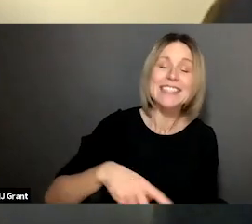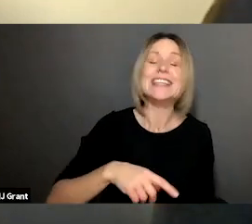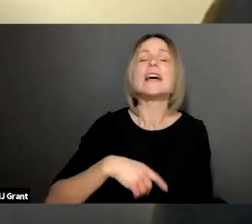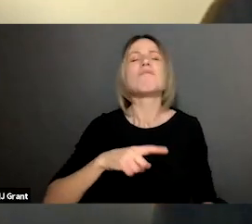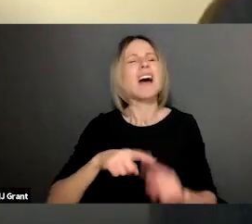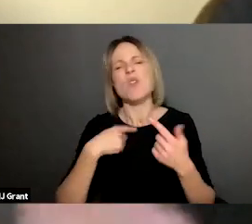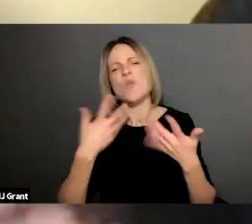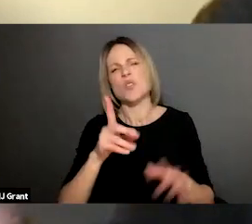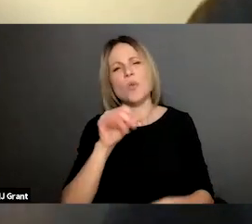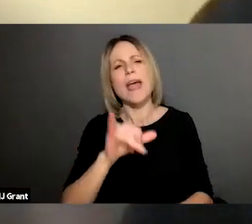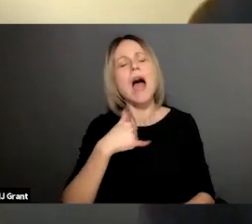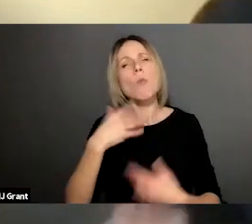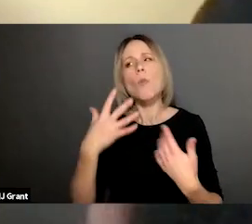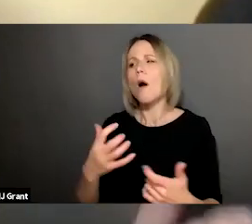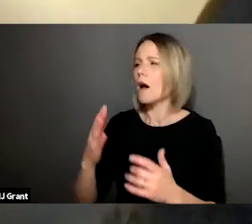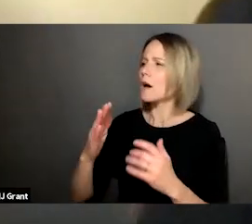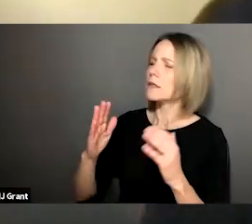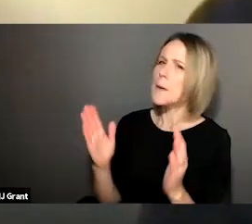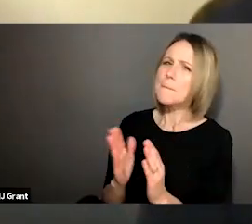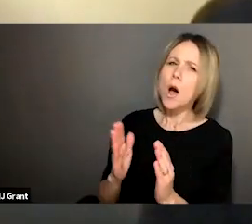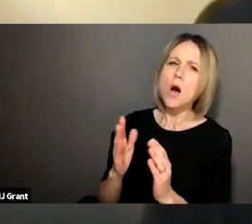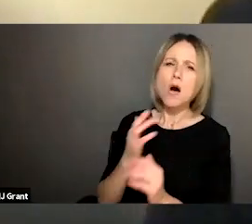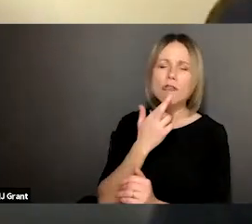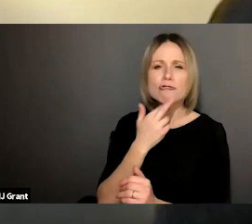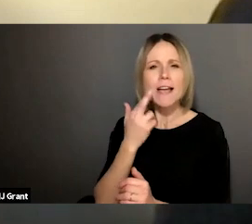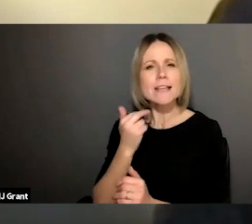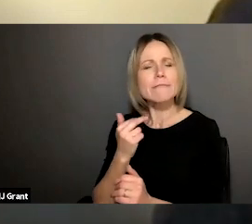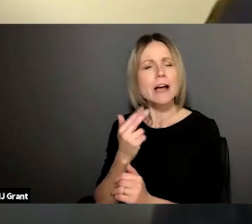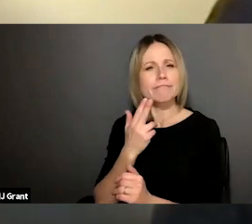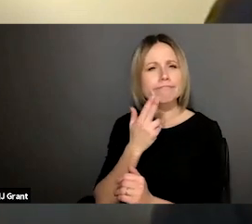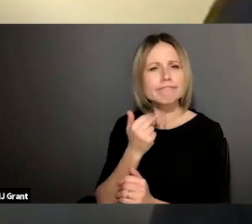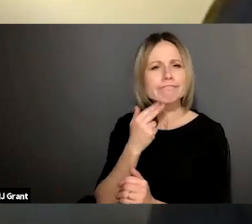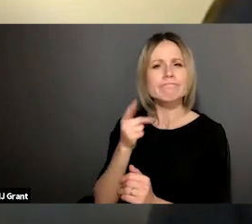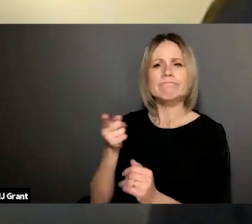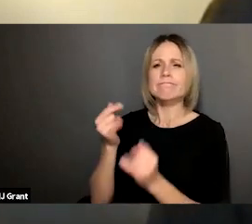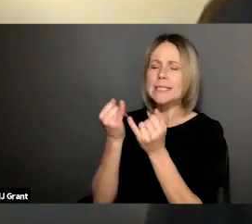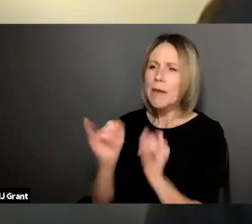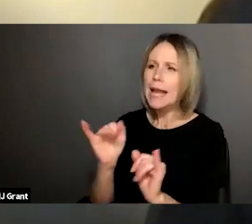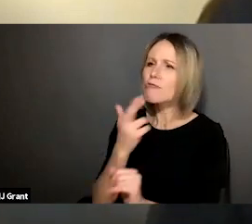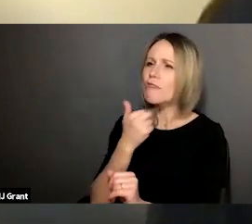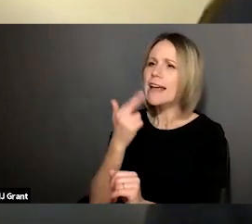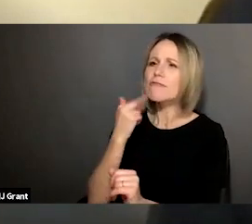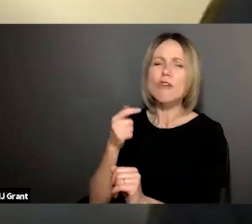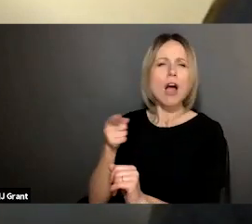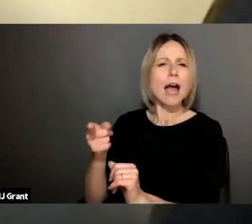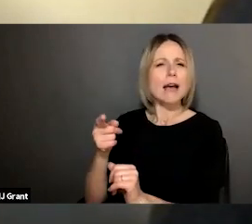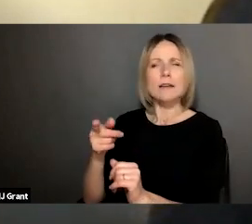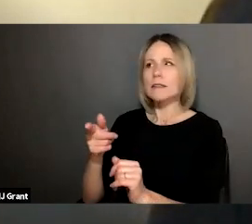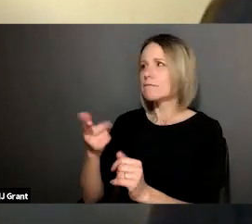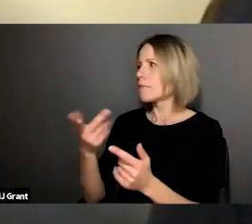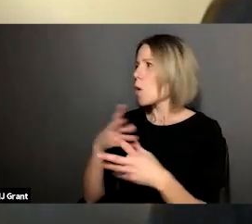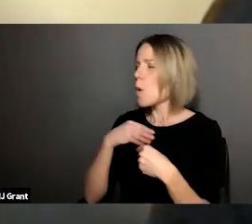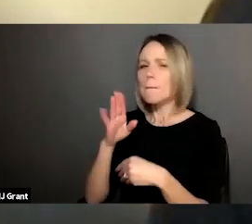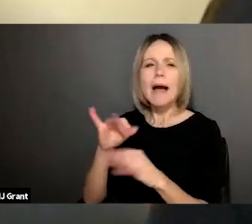restaurant, or at least a small independent restaurant is how I should put it, that's committed to